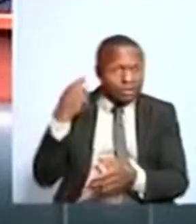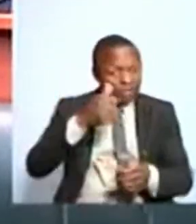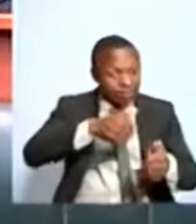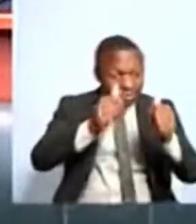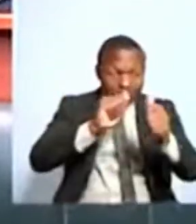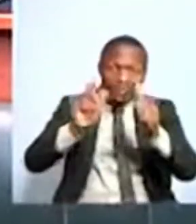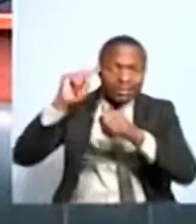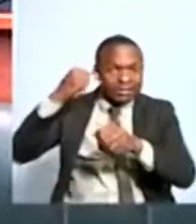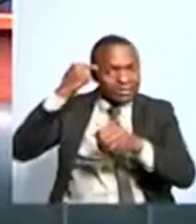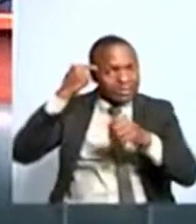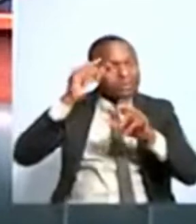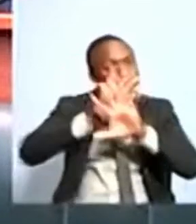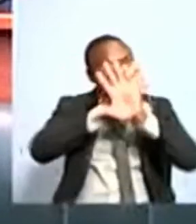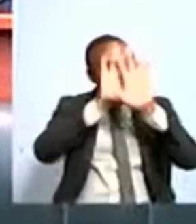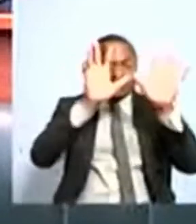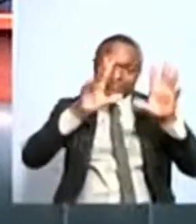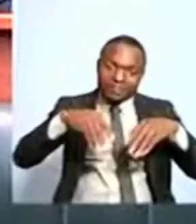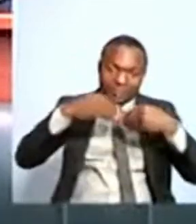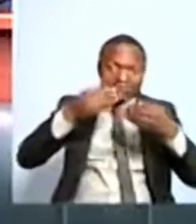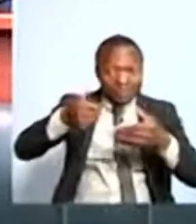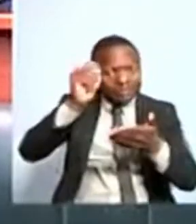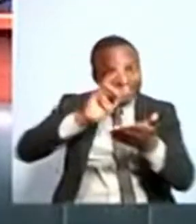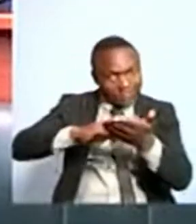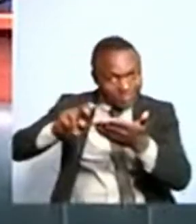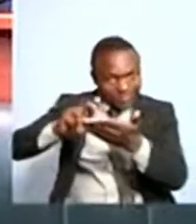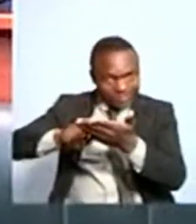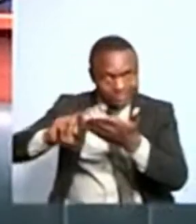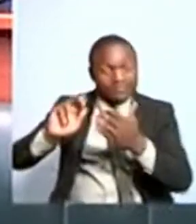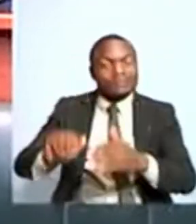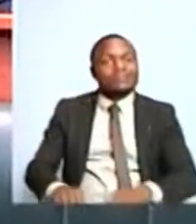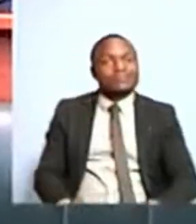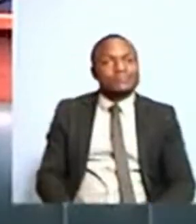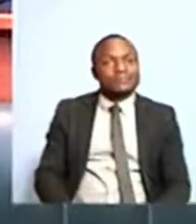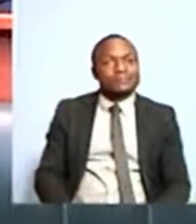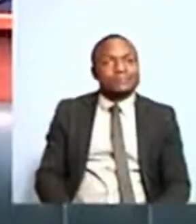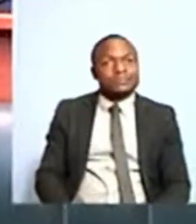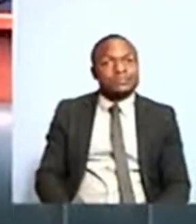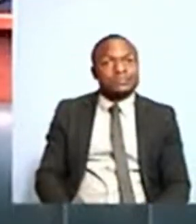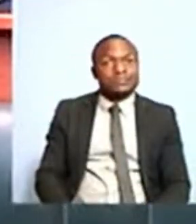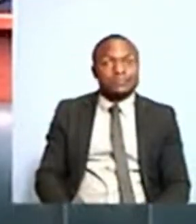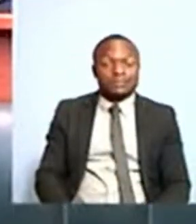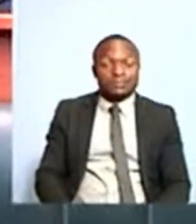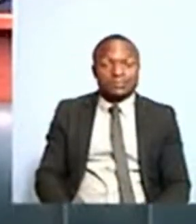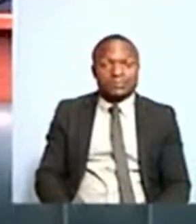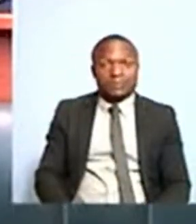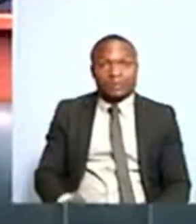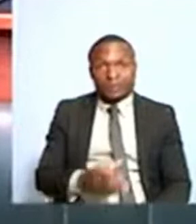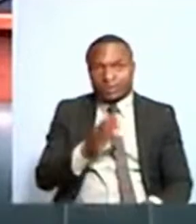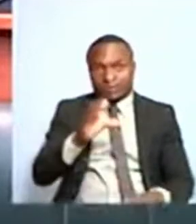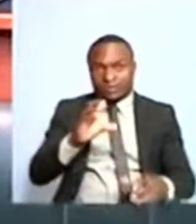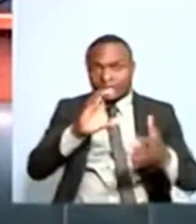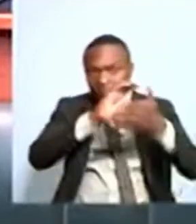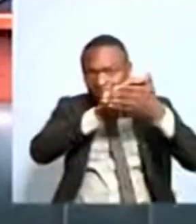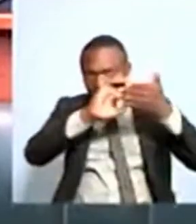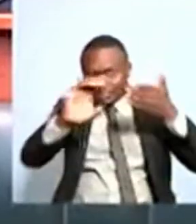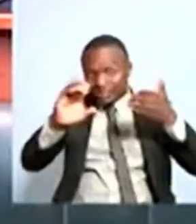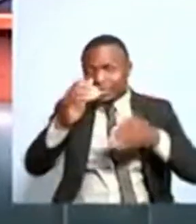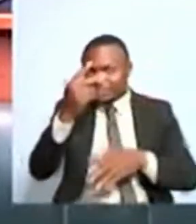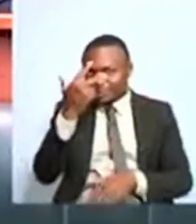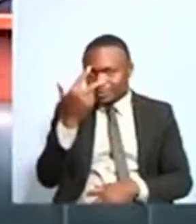government clearly provides, and I'll read, that in the new paragraph 3,